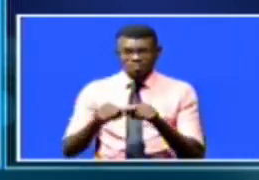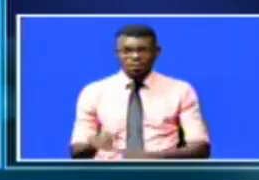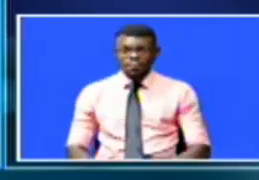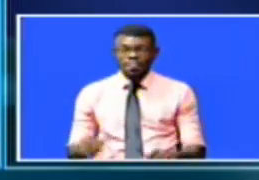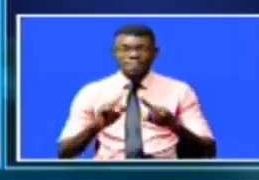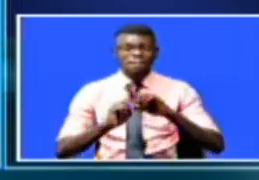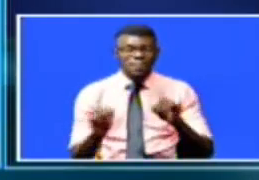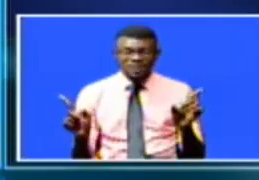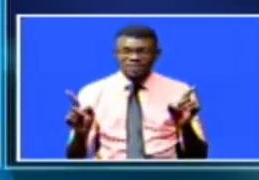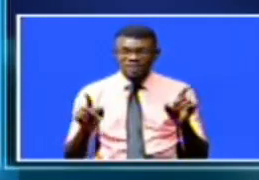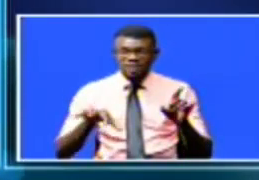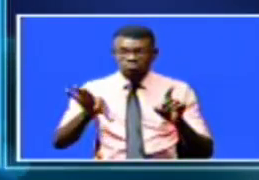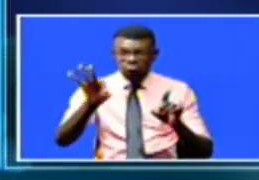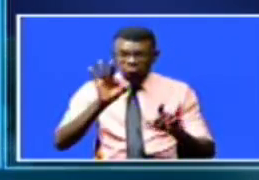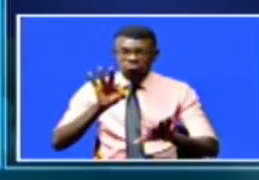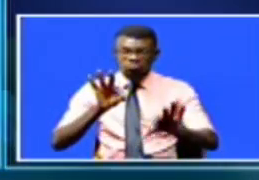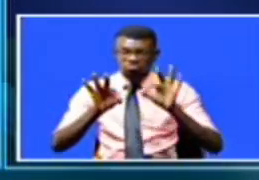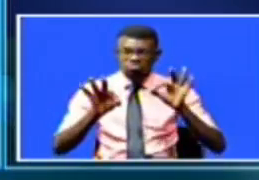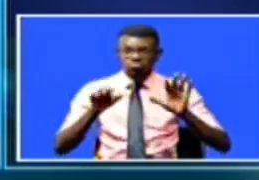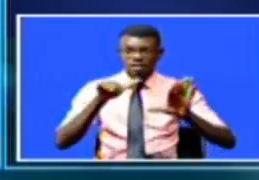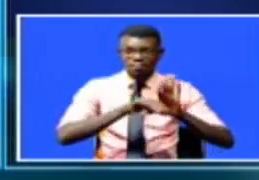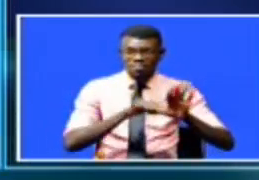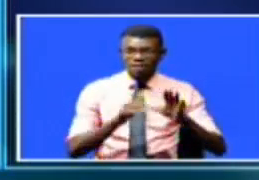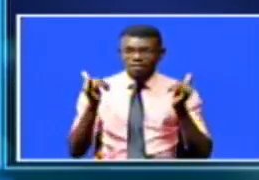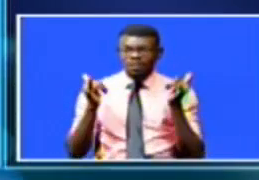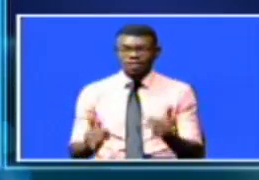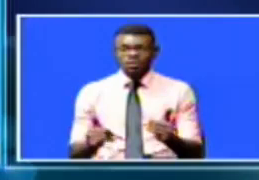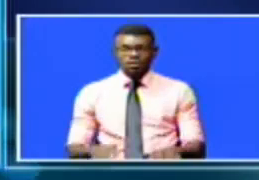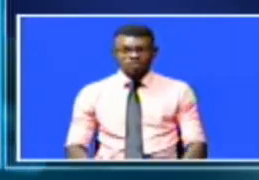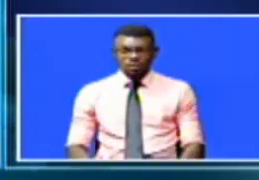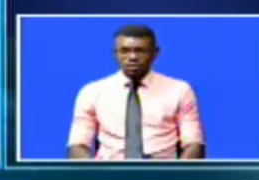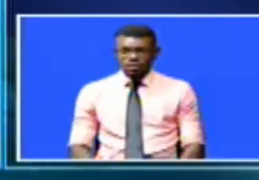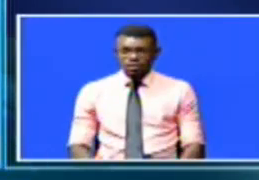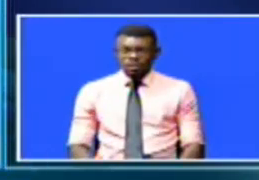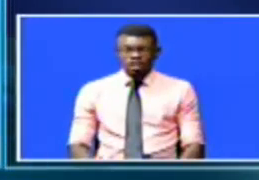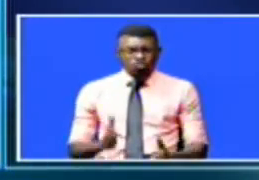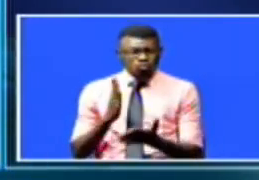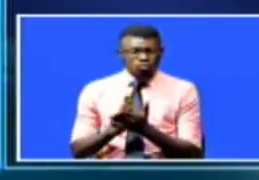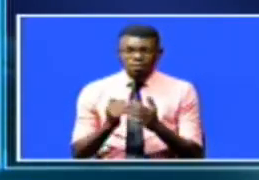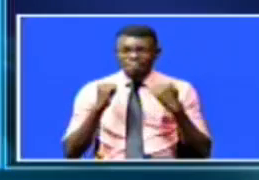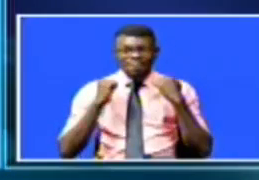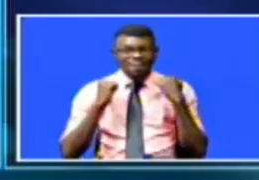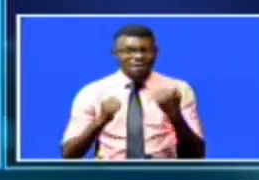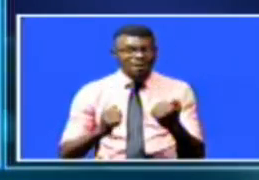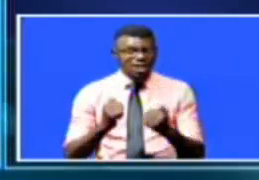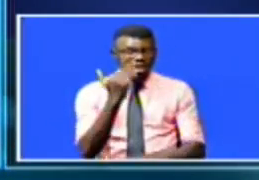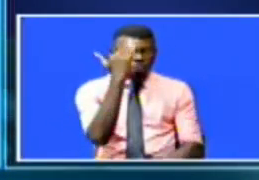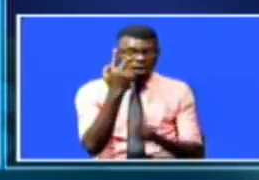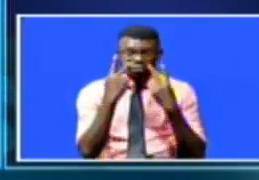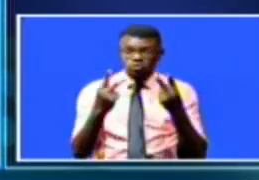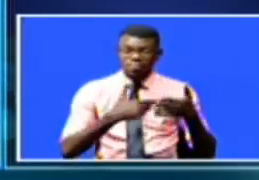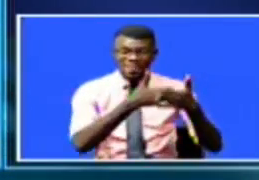now selecting new members who will be able to represent the coalition, it was very difficult because, as you saw in that